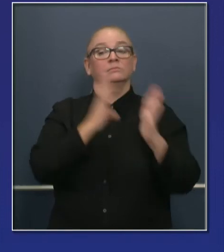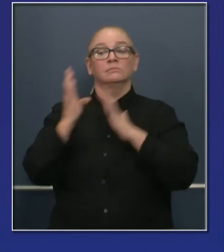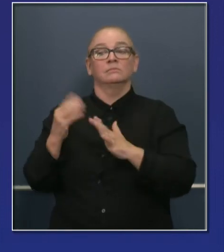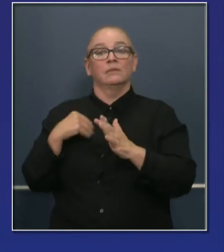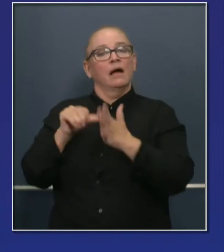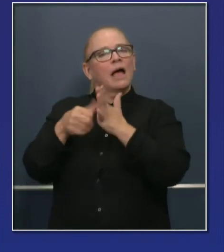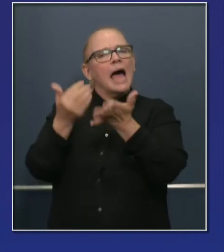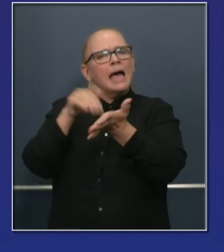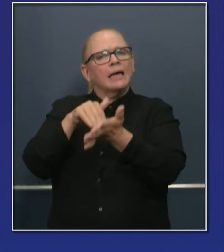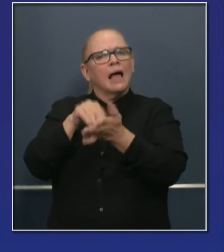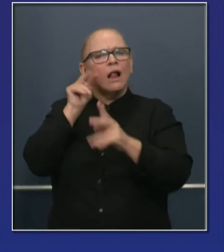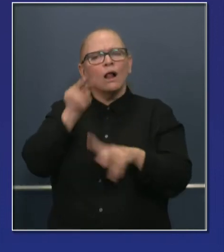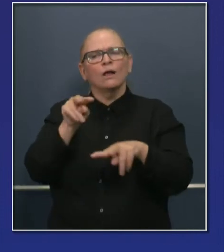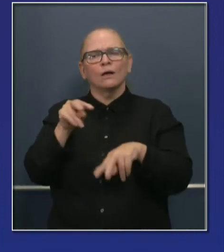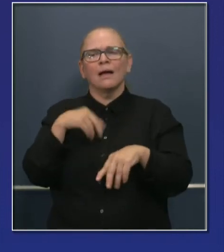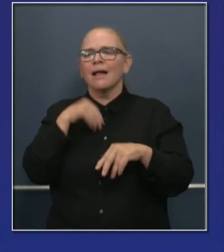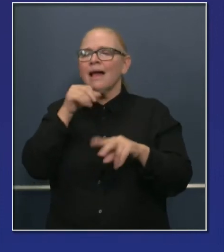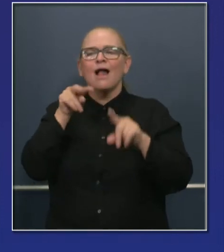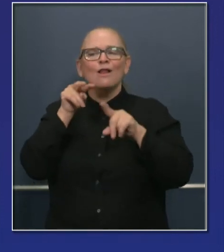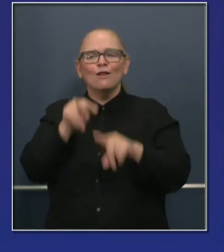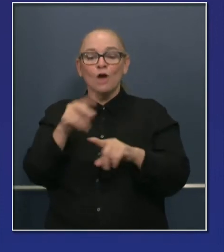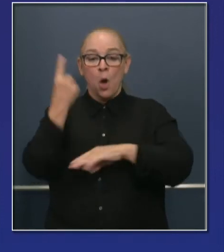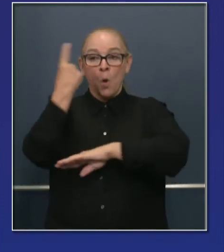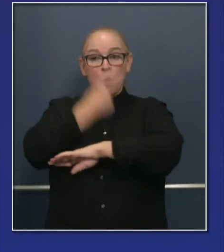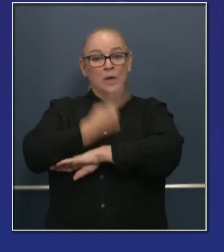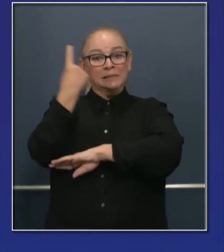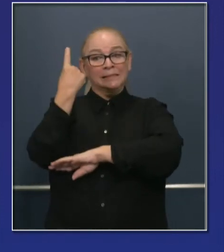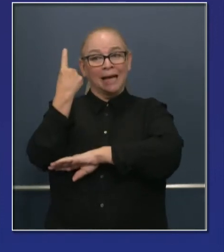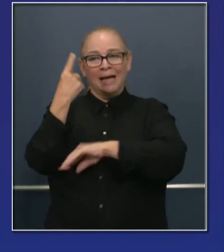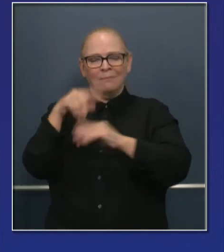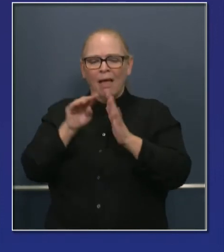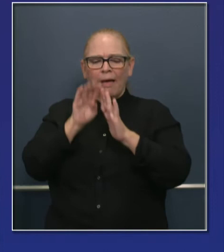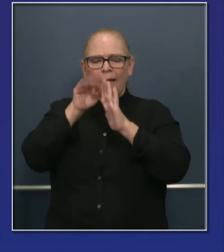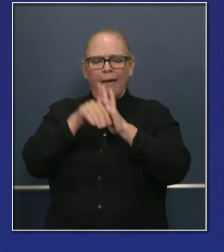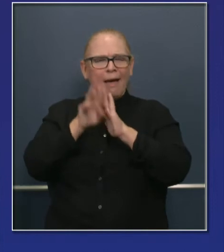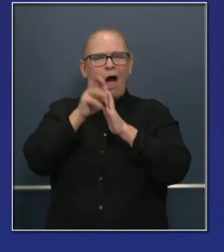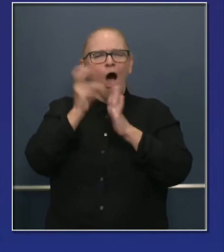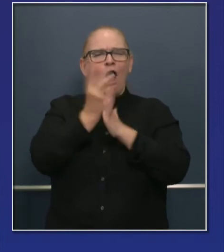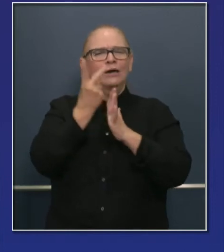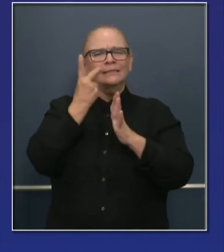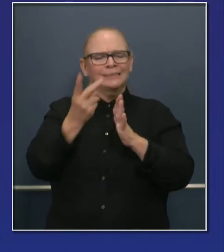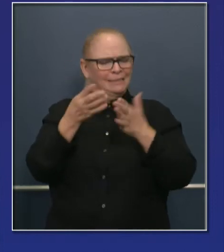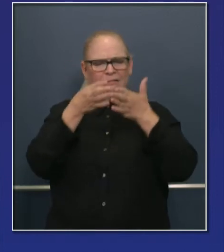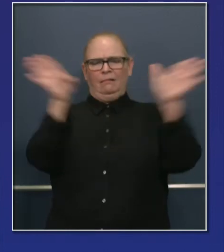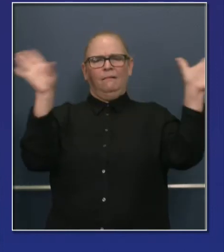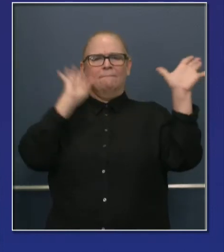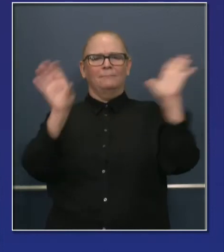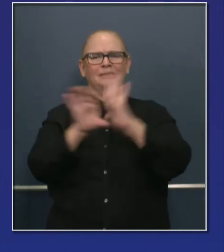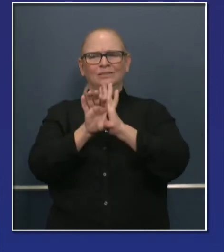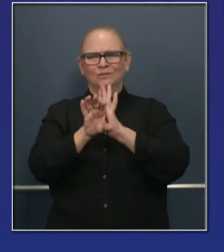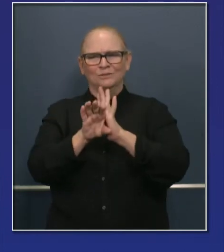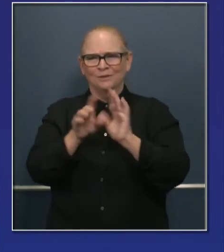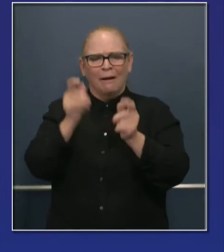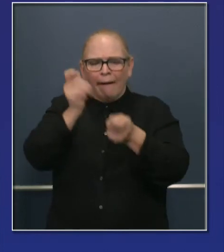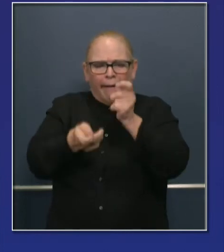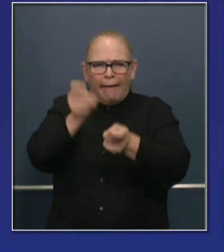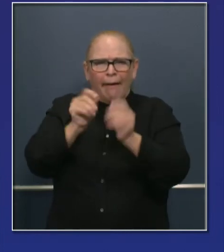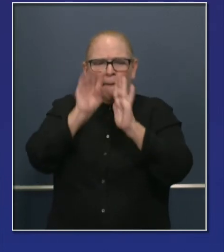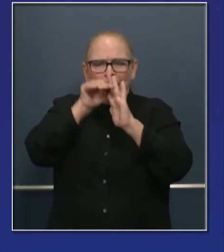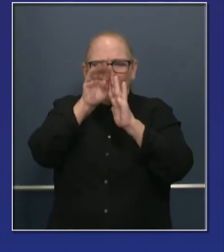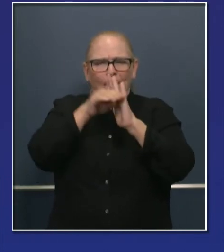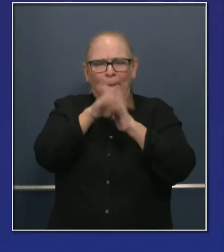one-day numbers. They go up, they go down. There's some weekend reporting often that is example on